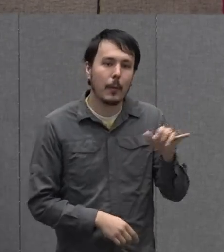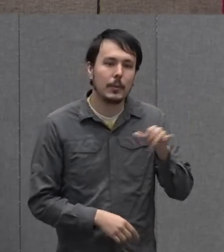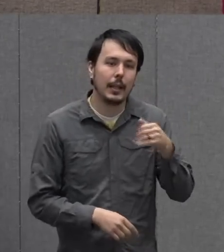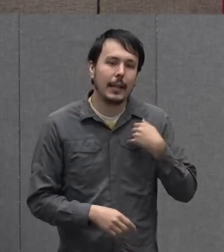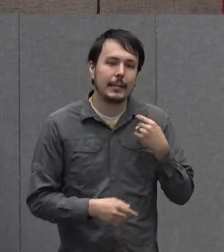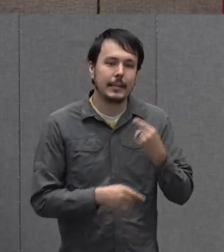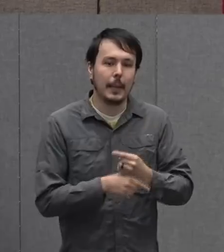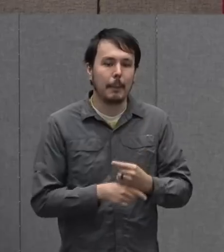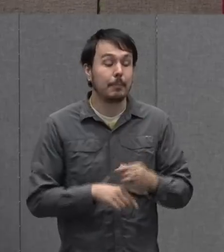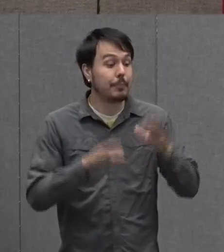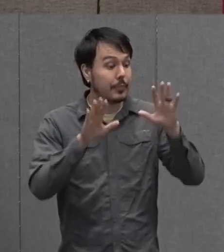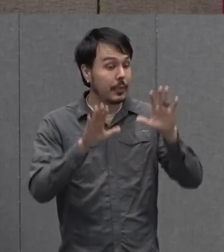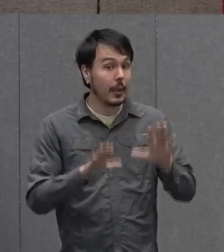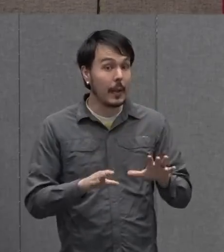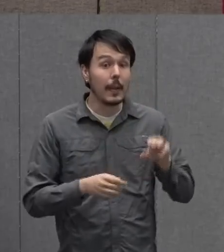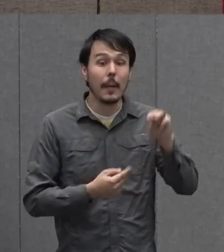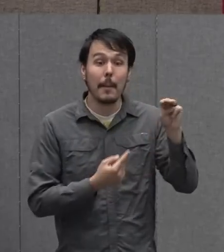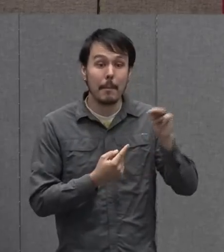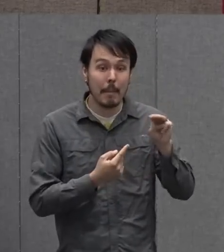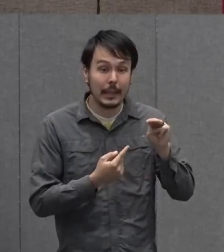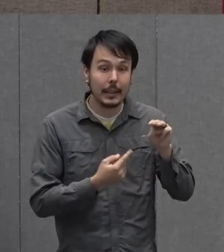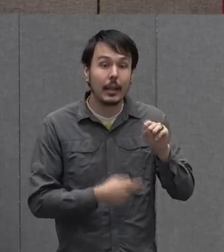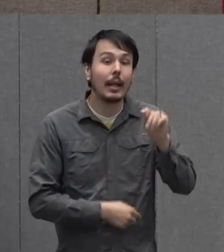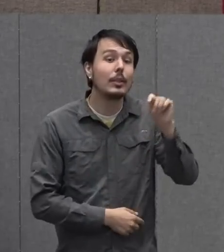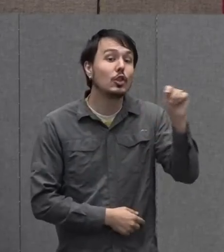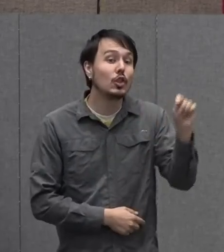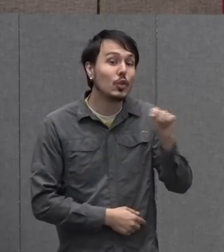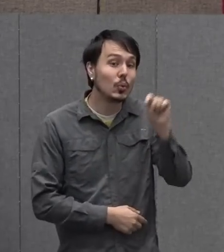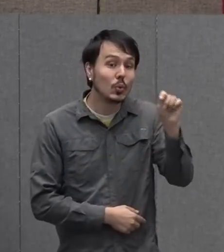Sunday, Monday, Tuesday.